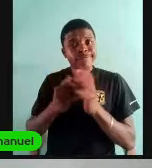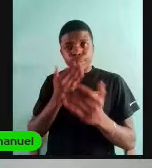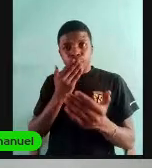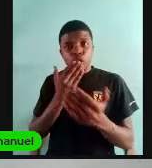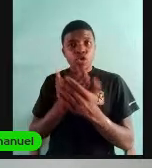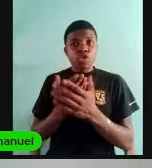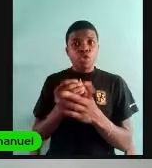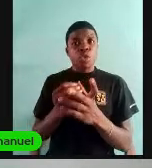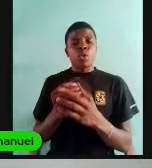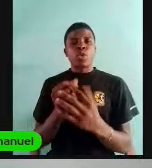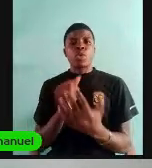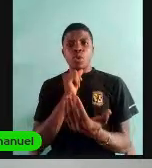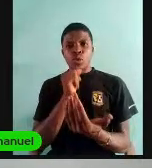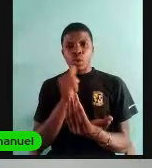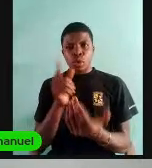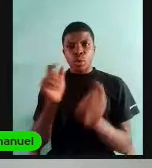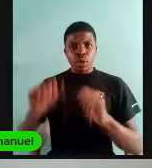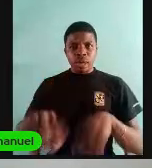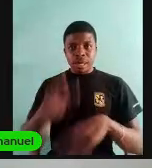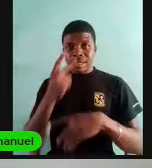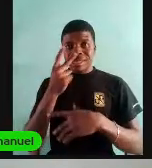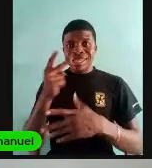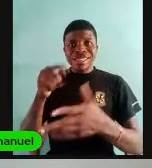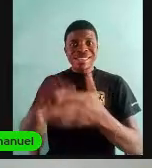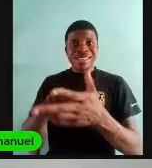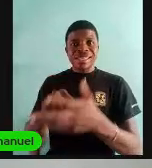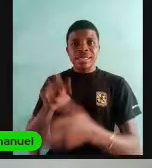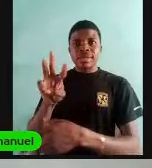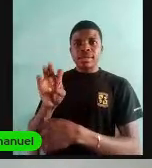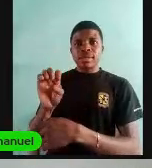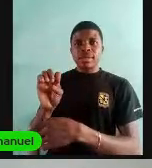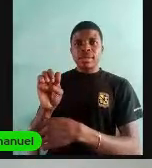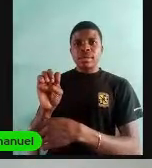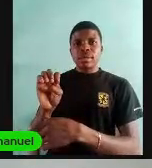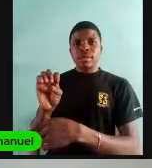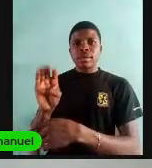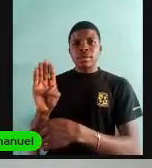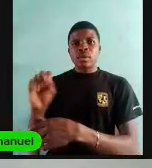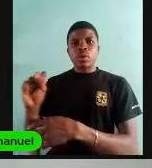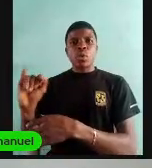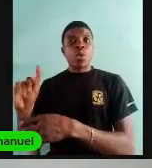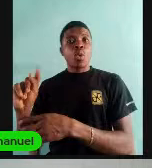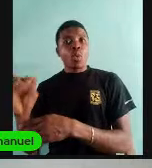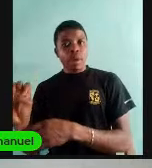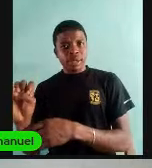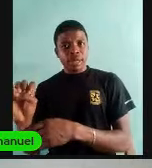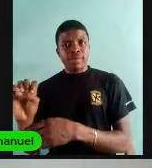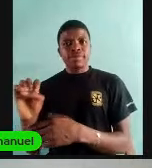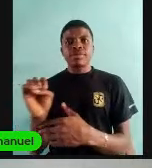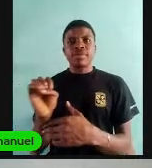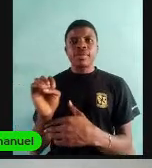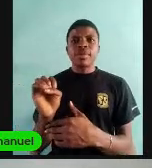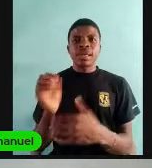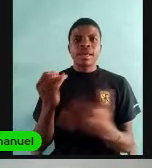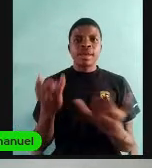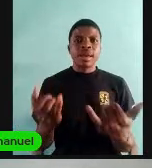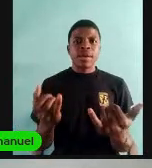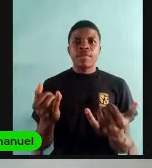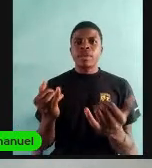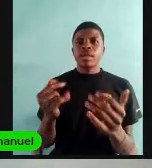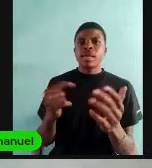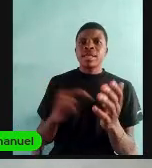can see it's kind of a little bit interactive. Yeah. So these are things you do with